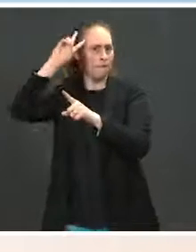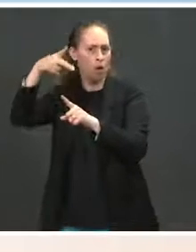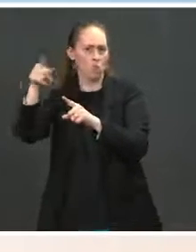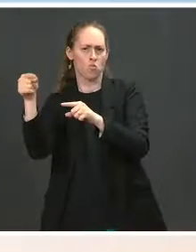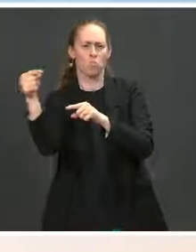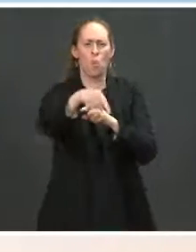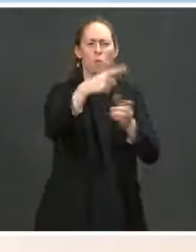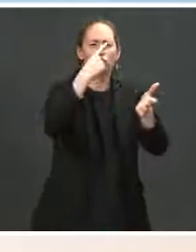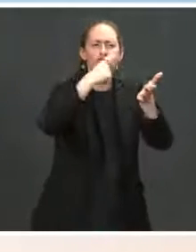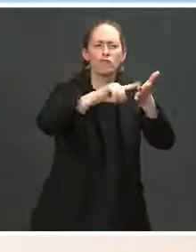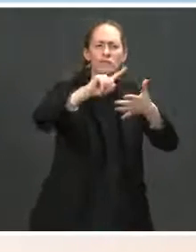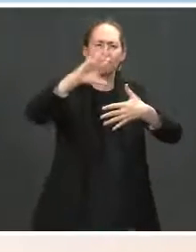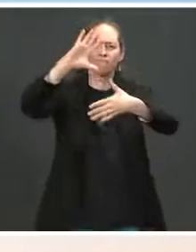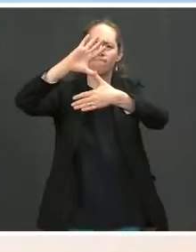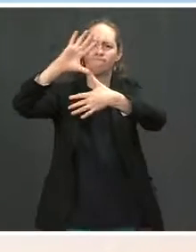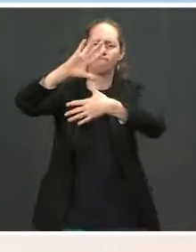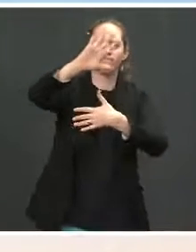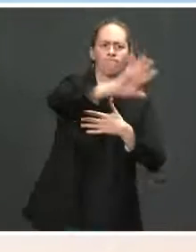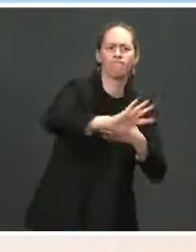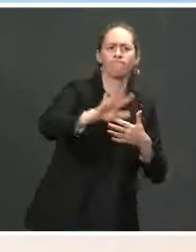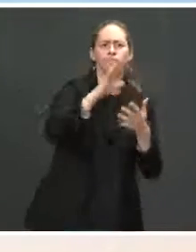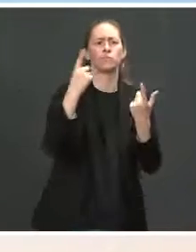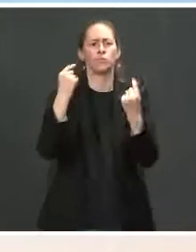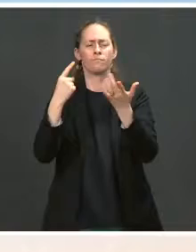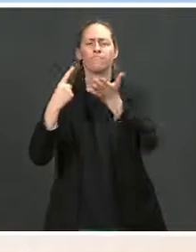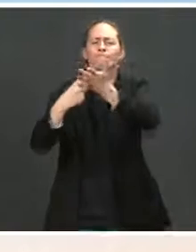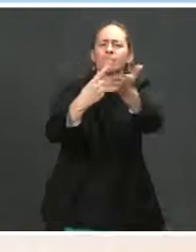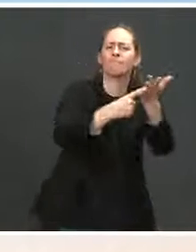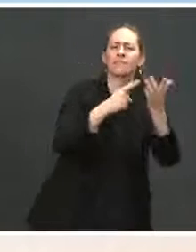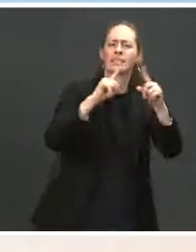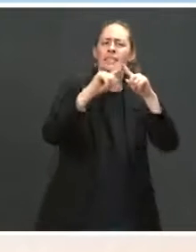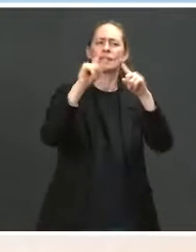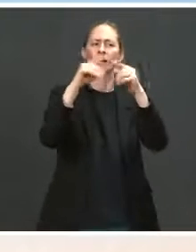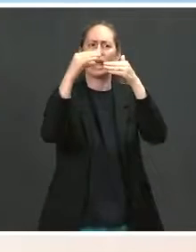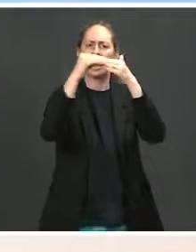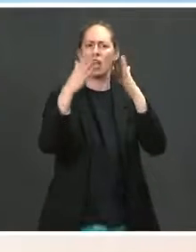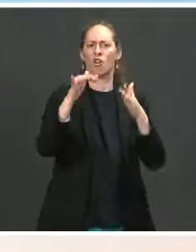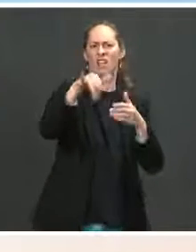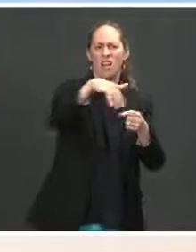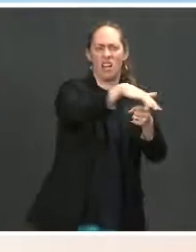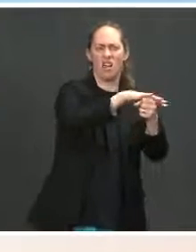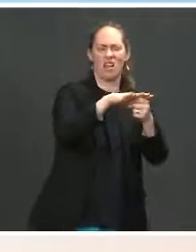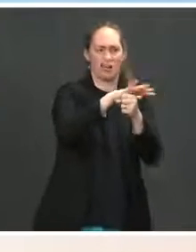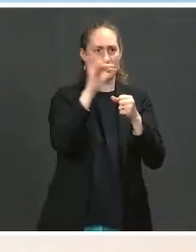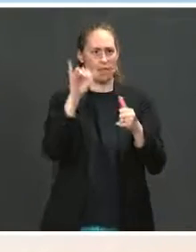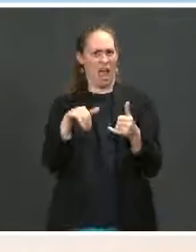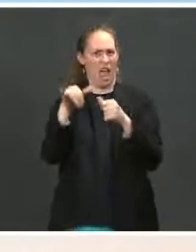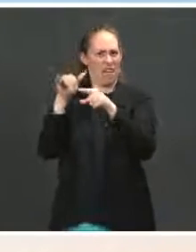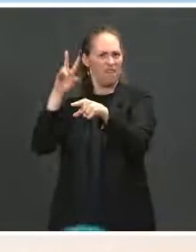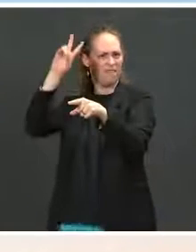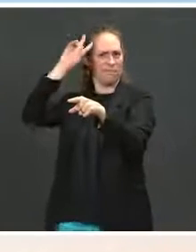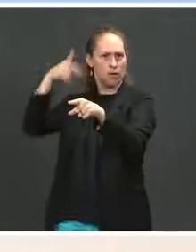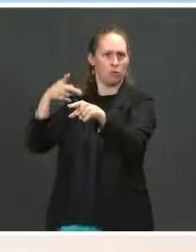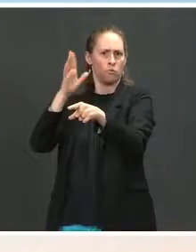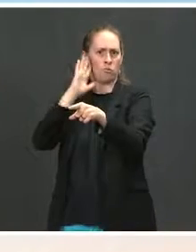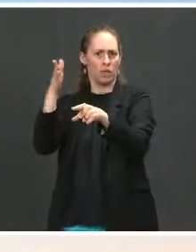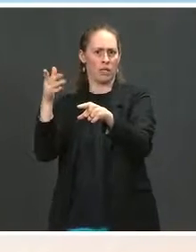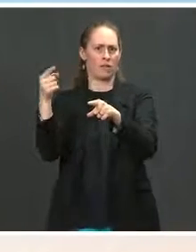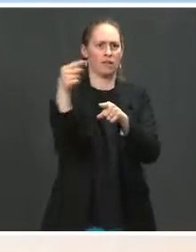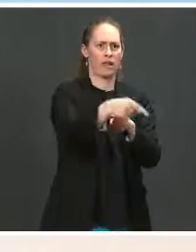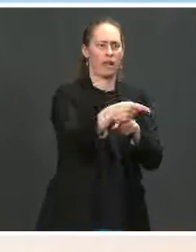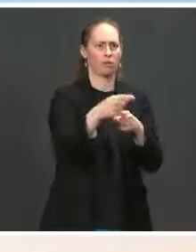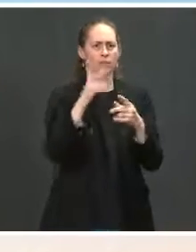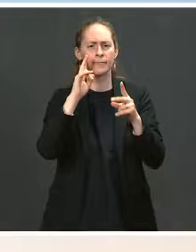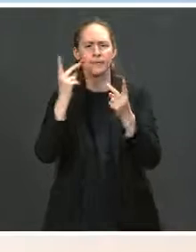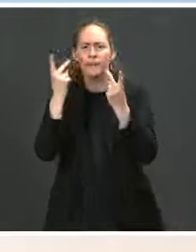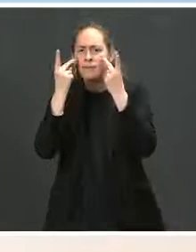conduit in having discussions with leaders in the region. That's exactly what she is doing and will do when she goes and visits countries